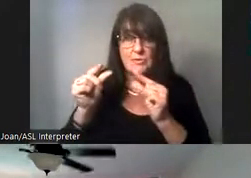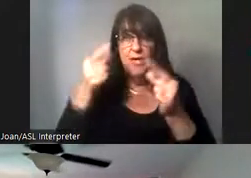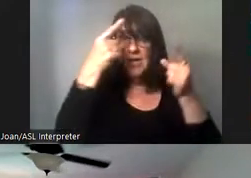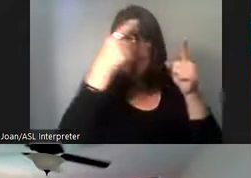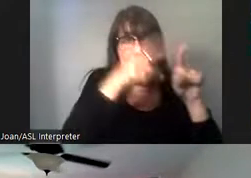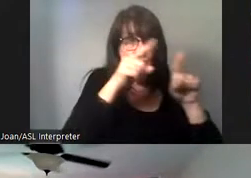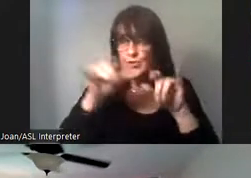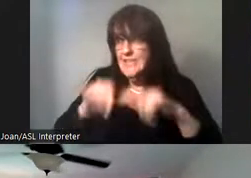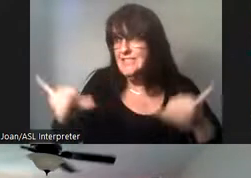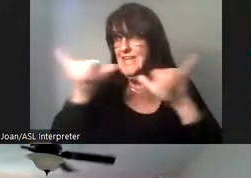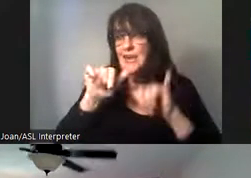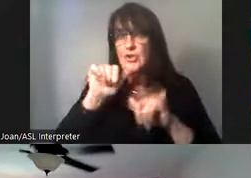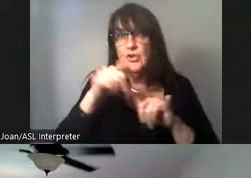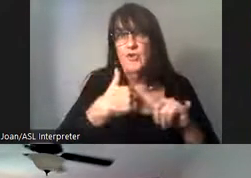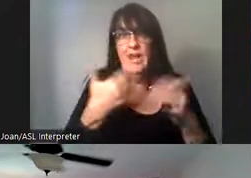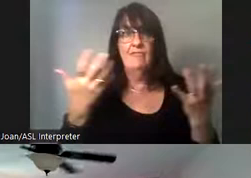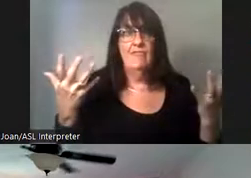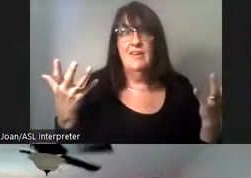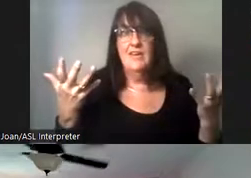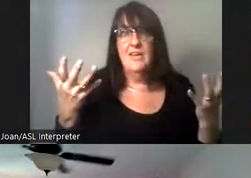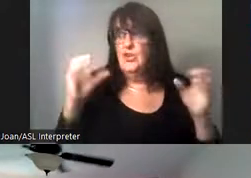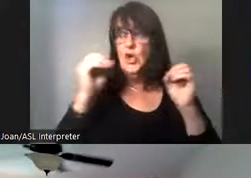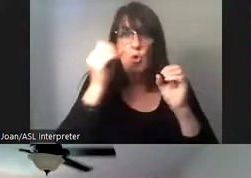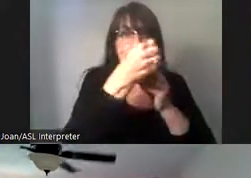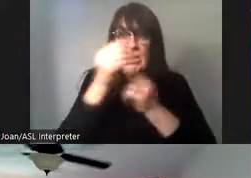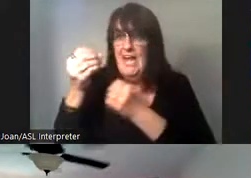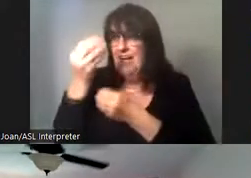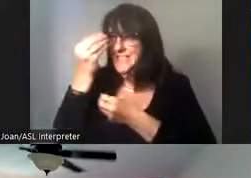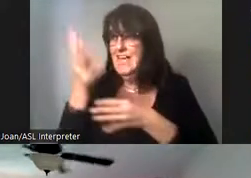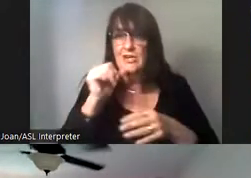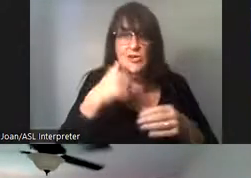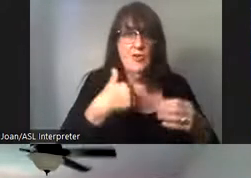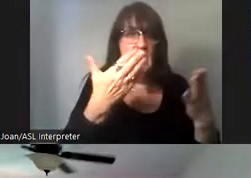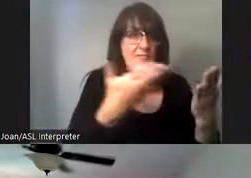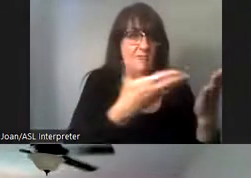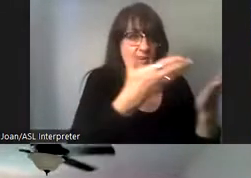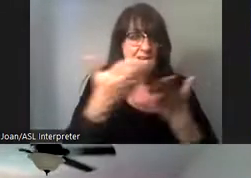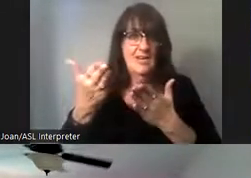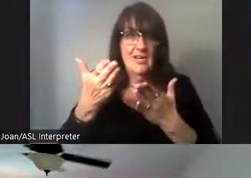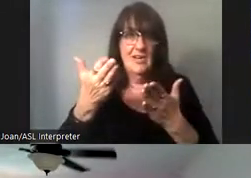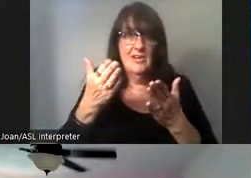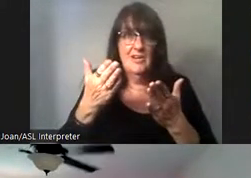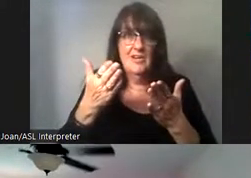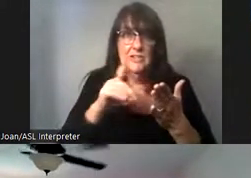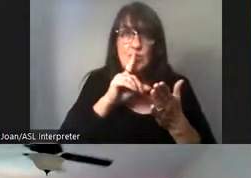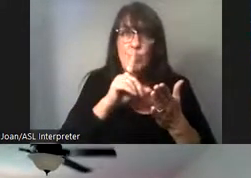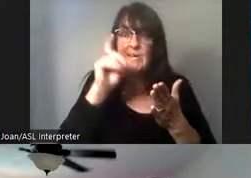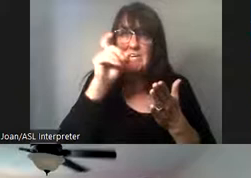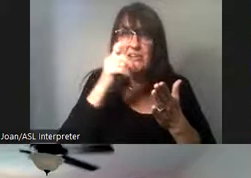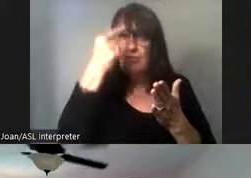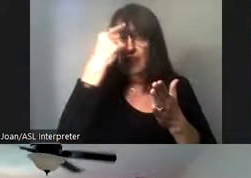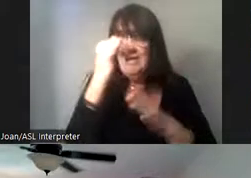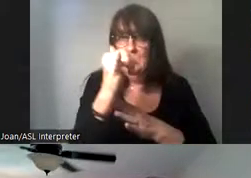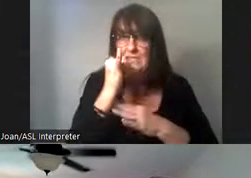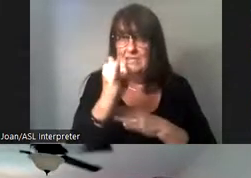standards, then we don't have any organized data and we don't have any questions we can easily answer. So getting on the same page with